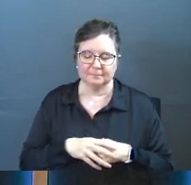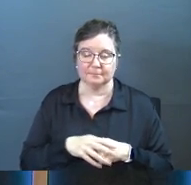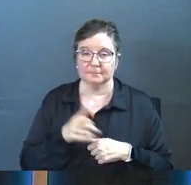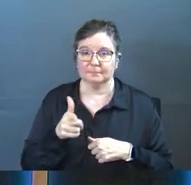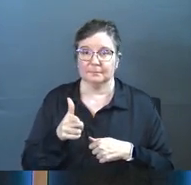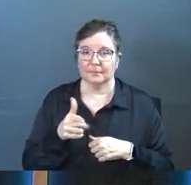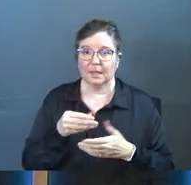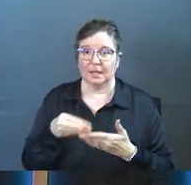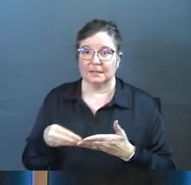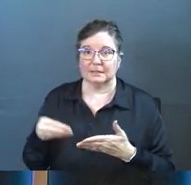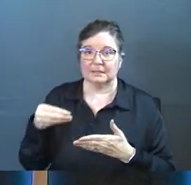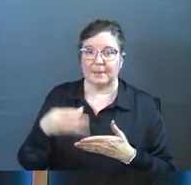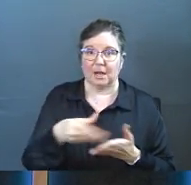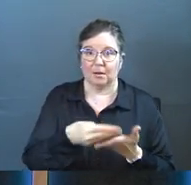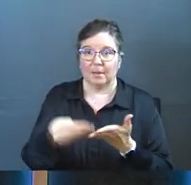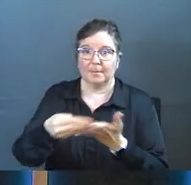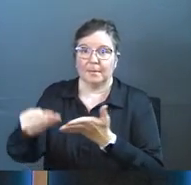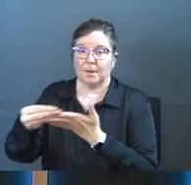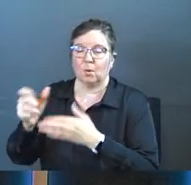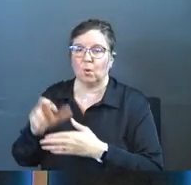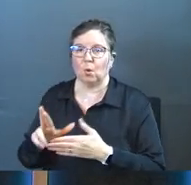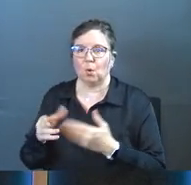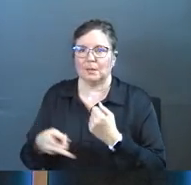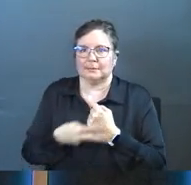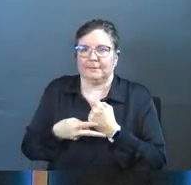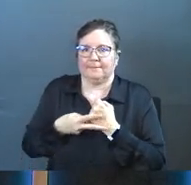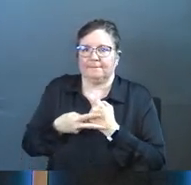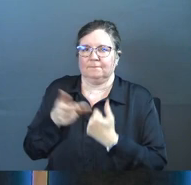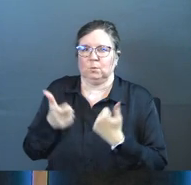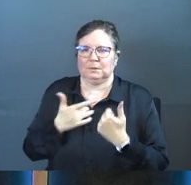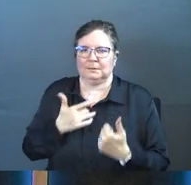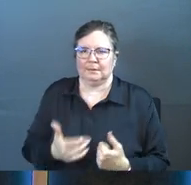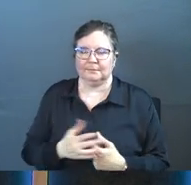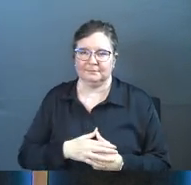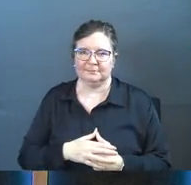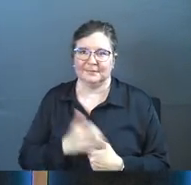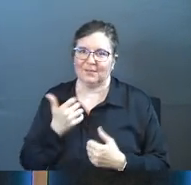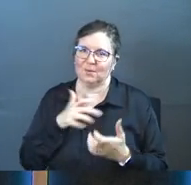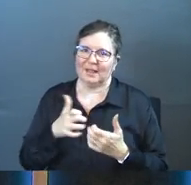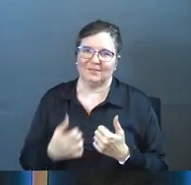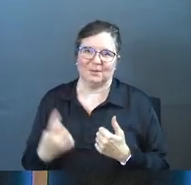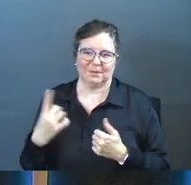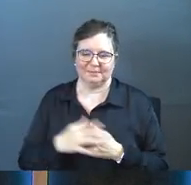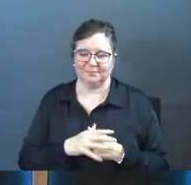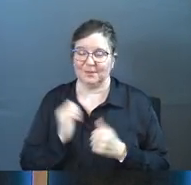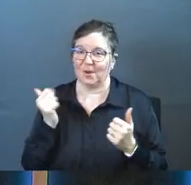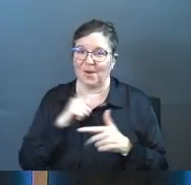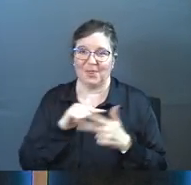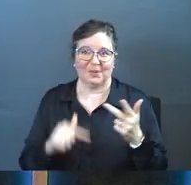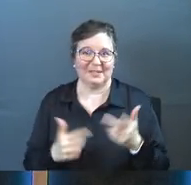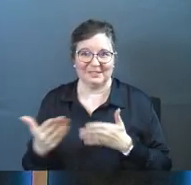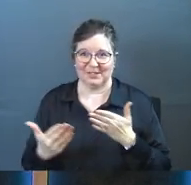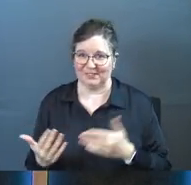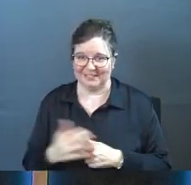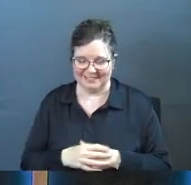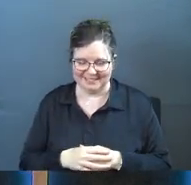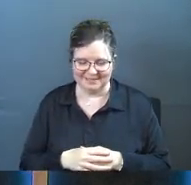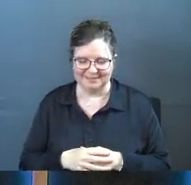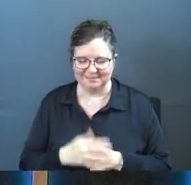Are you a spender or a saver? That's the next one. Everybody laughs at this one. All three services.